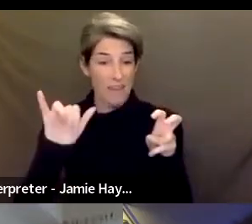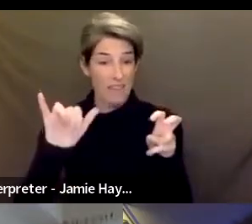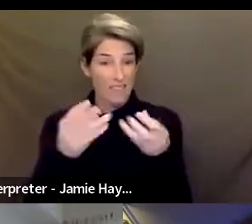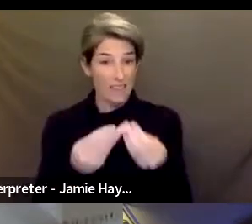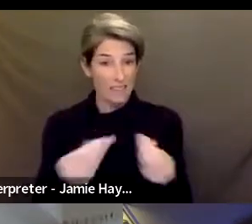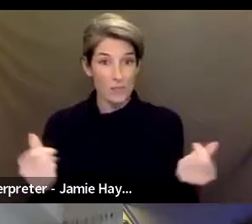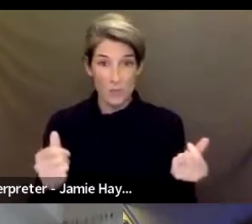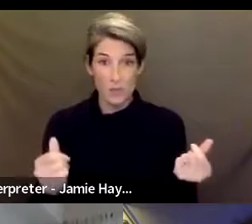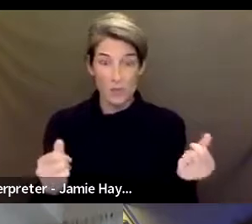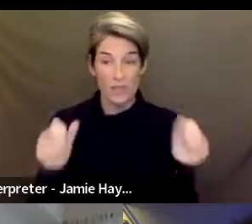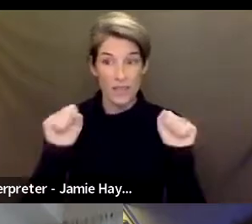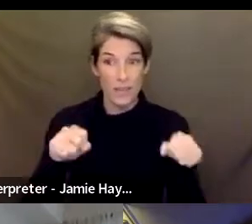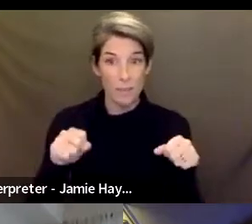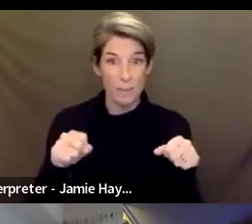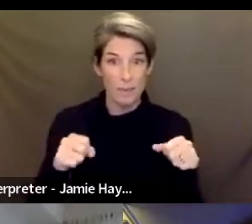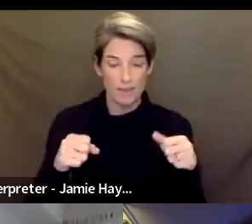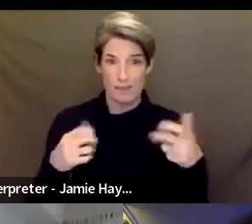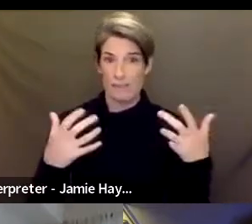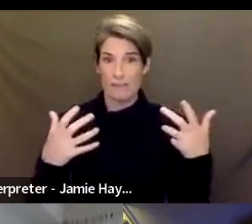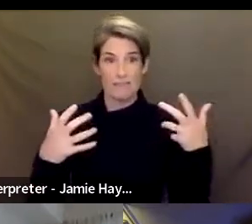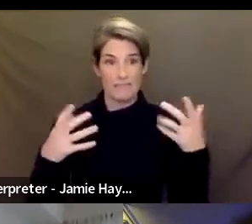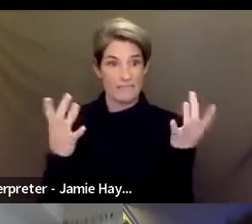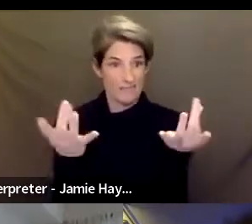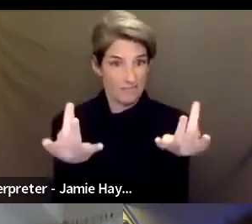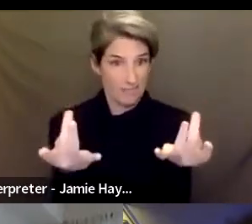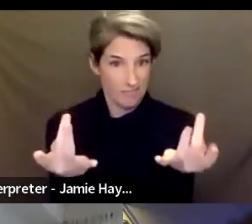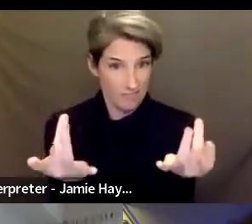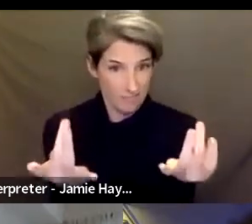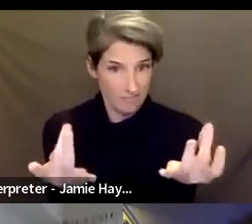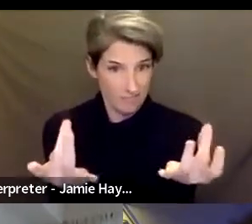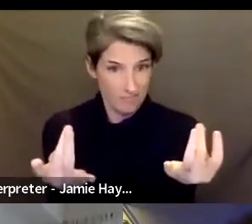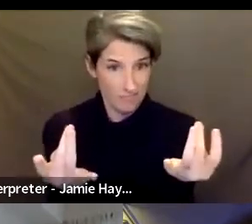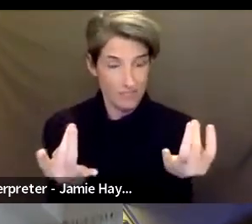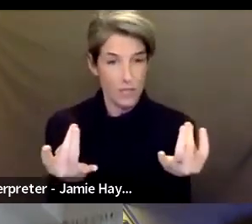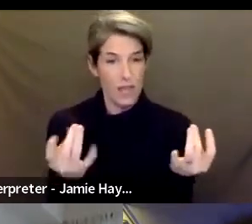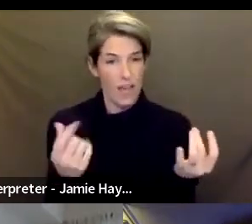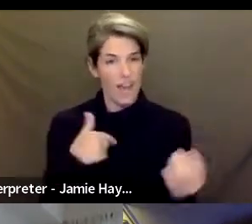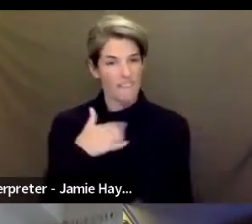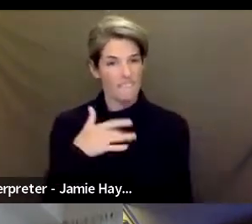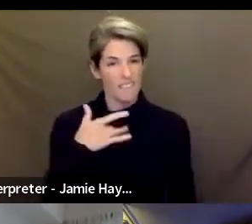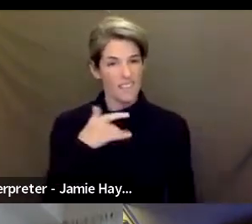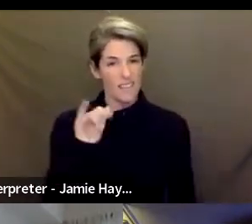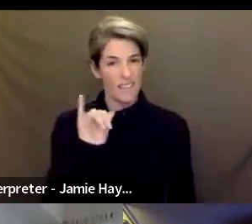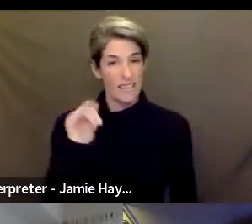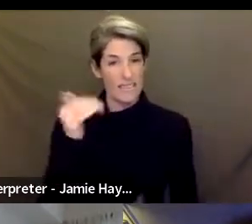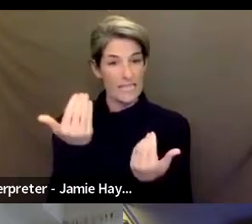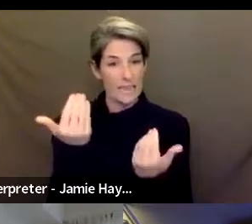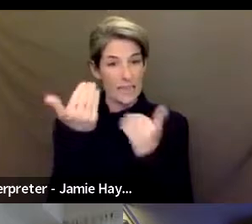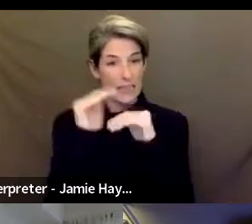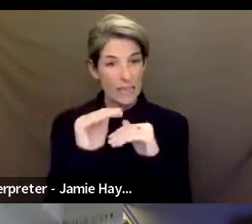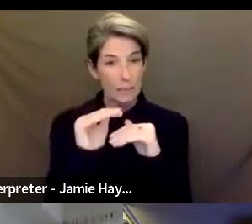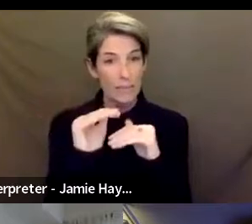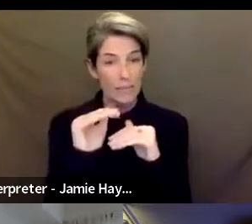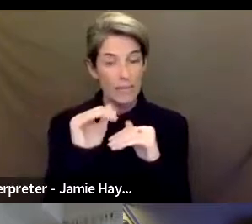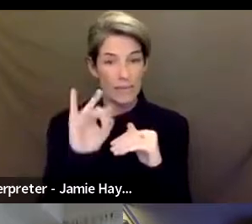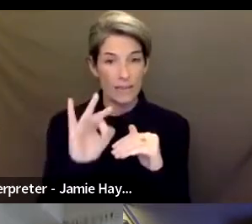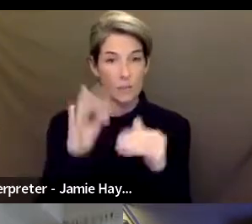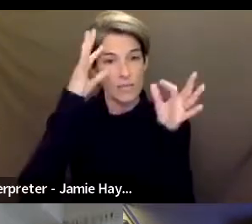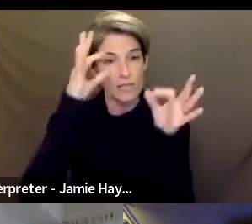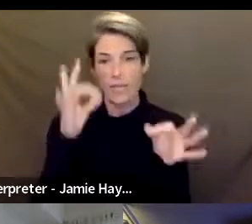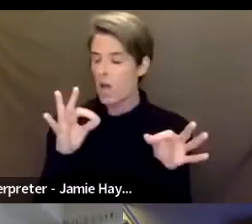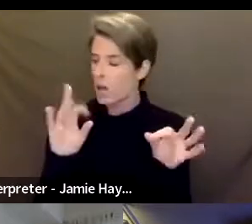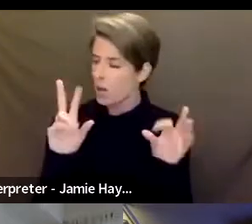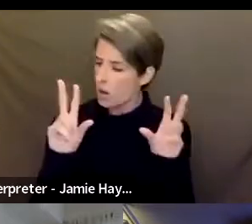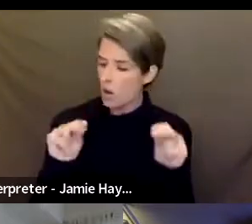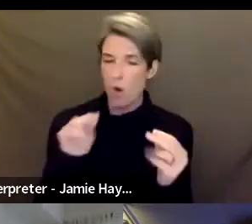after the pandemic. It's like how you know, we're limiting ourselves going back to the room or just the room, because then